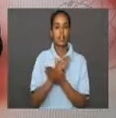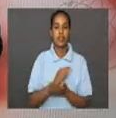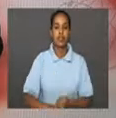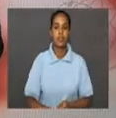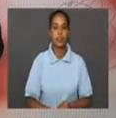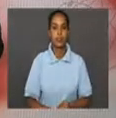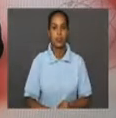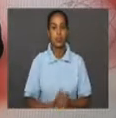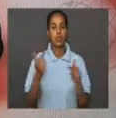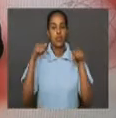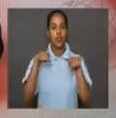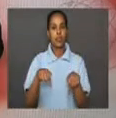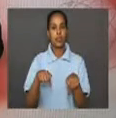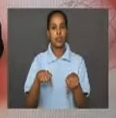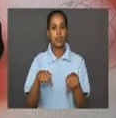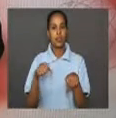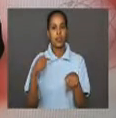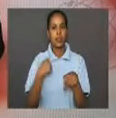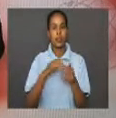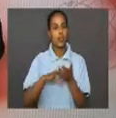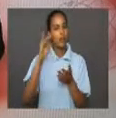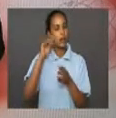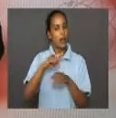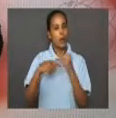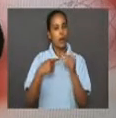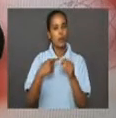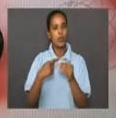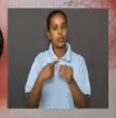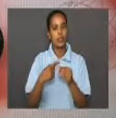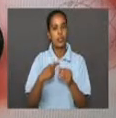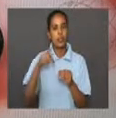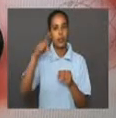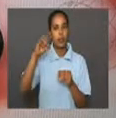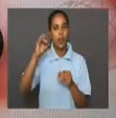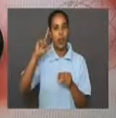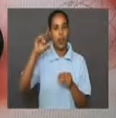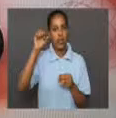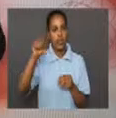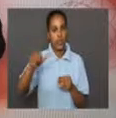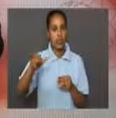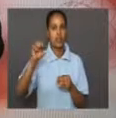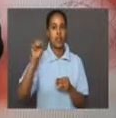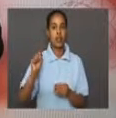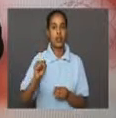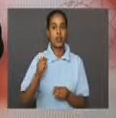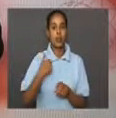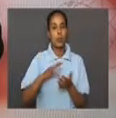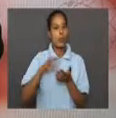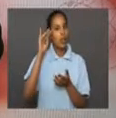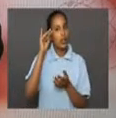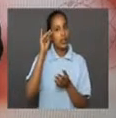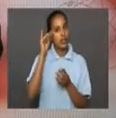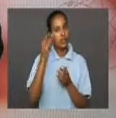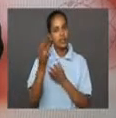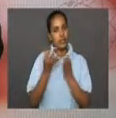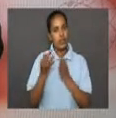lesson. Today, we will learn about polysaccharides. We will learn